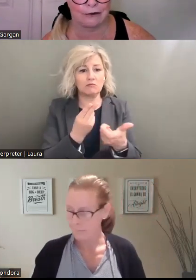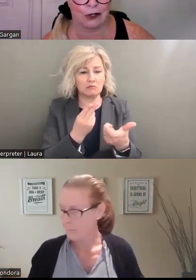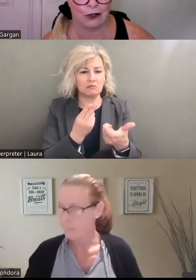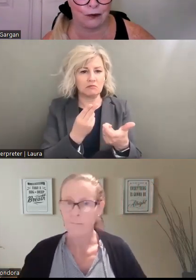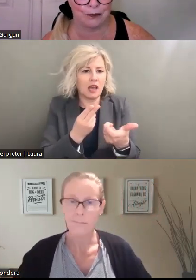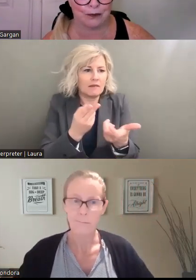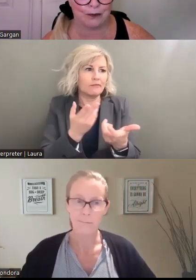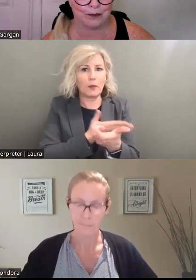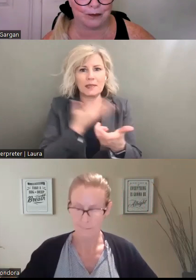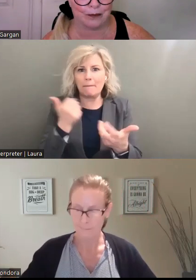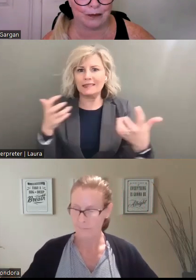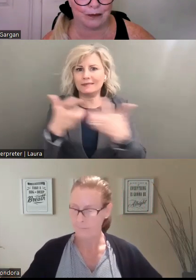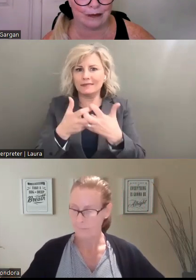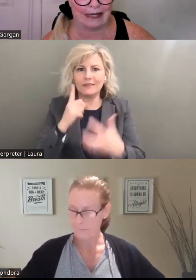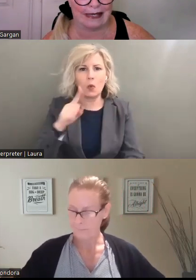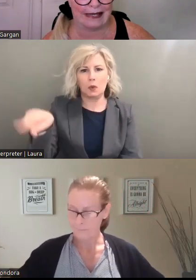best for you.